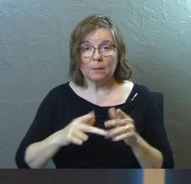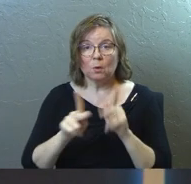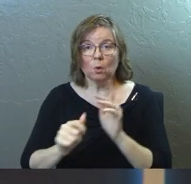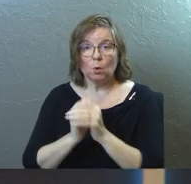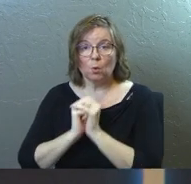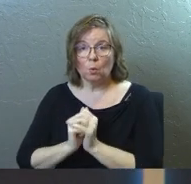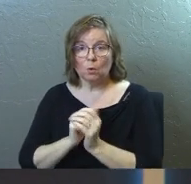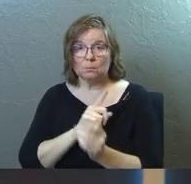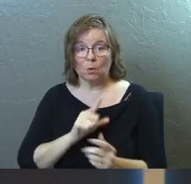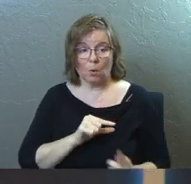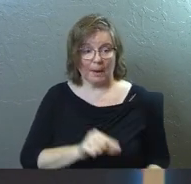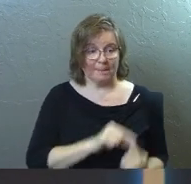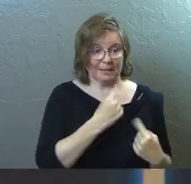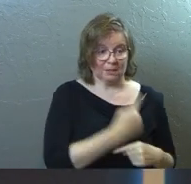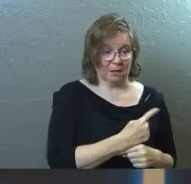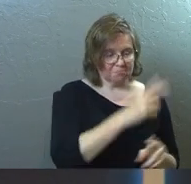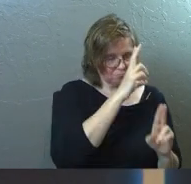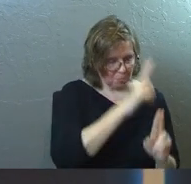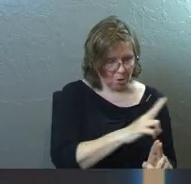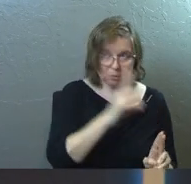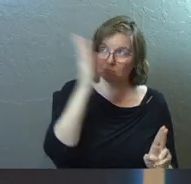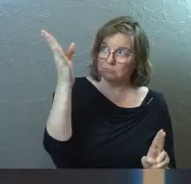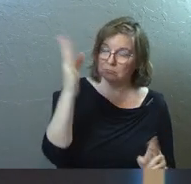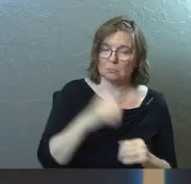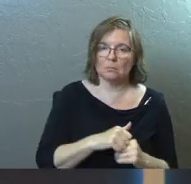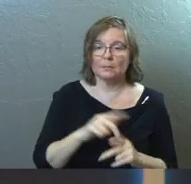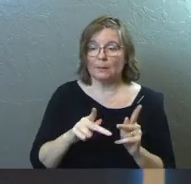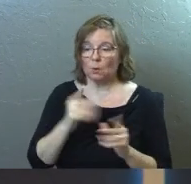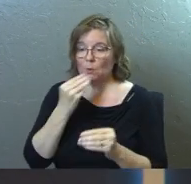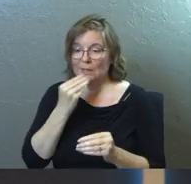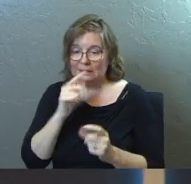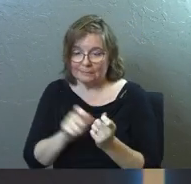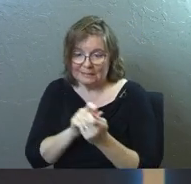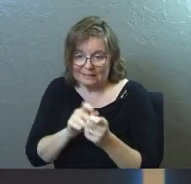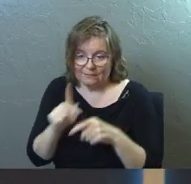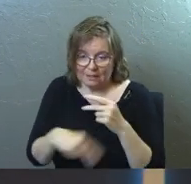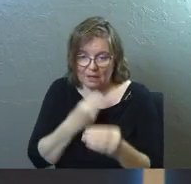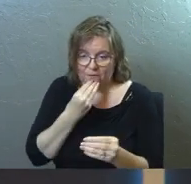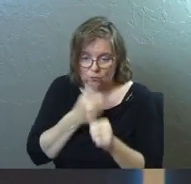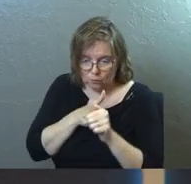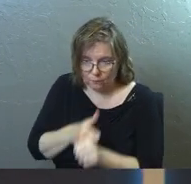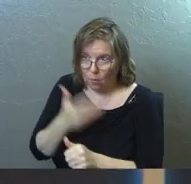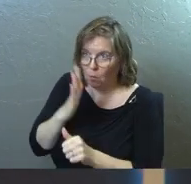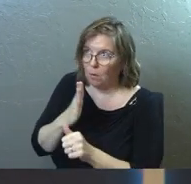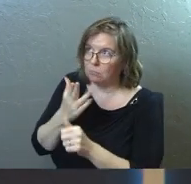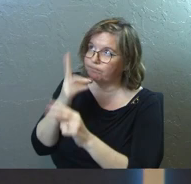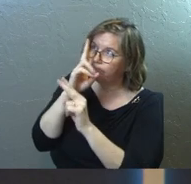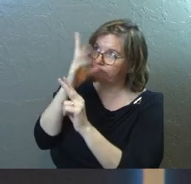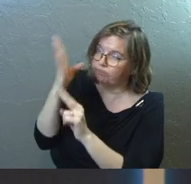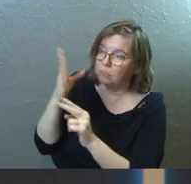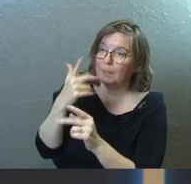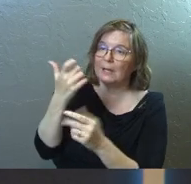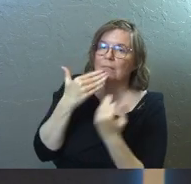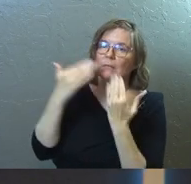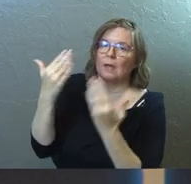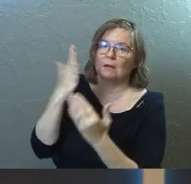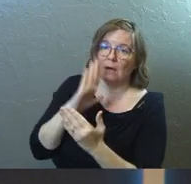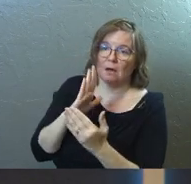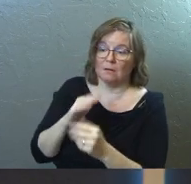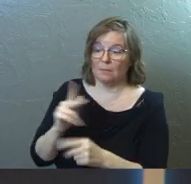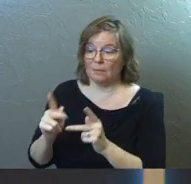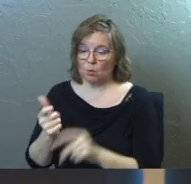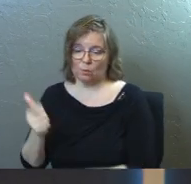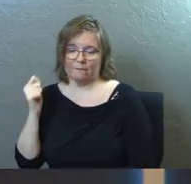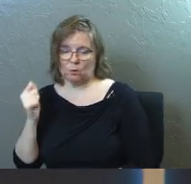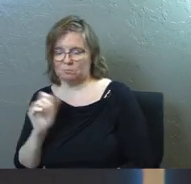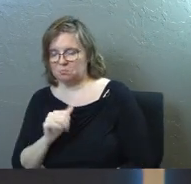on a special day do it to honor him. Those who eat any kind of food do so to honor the Lord, since they give thanks to God before eating. And those who refuse